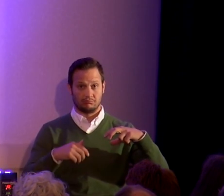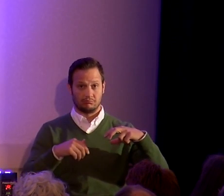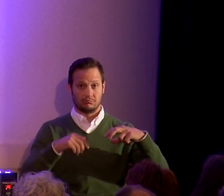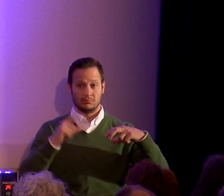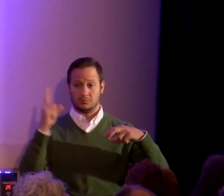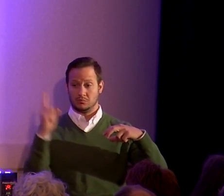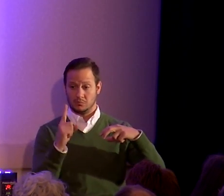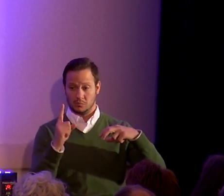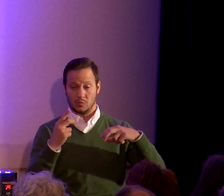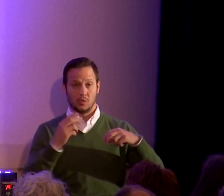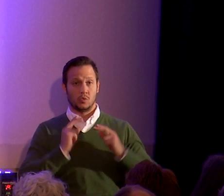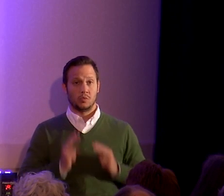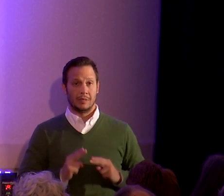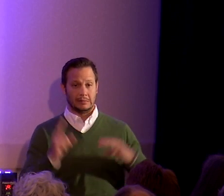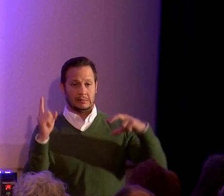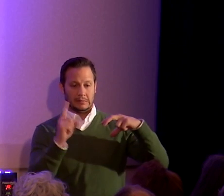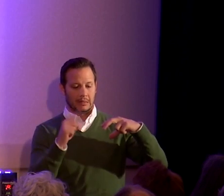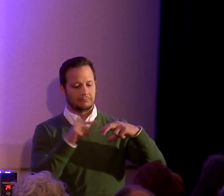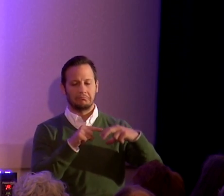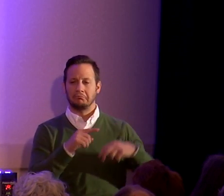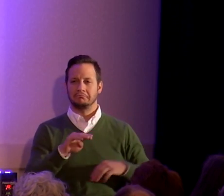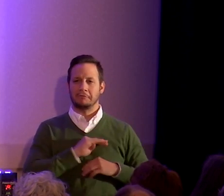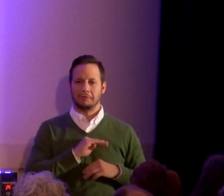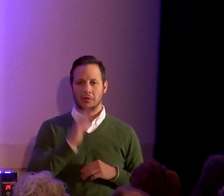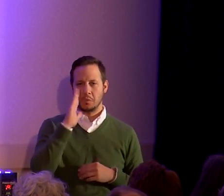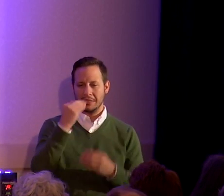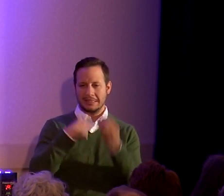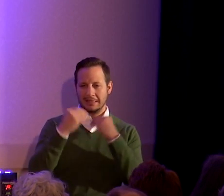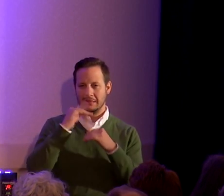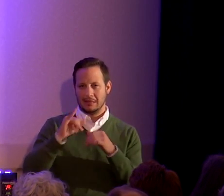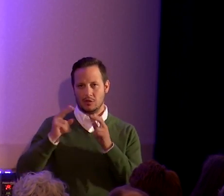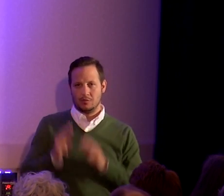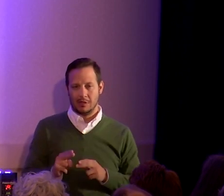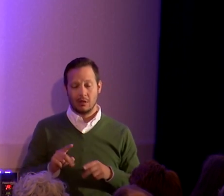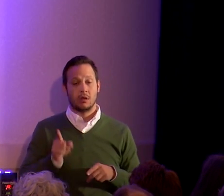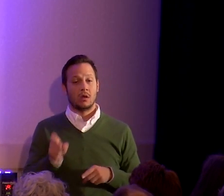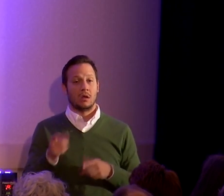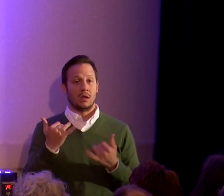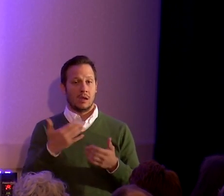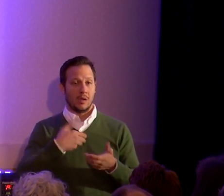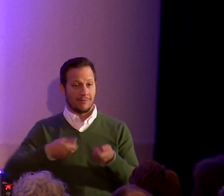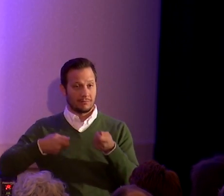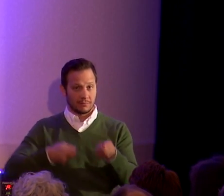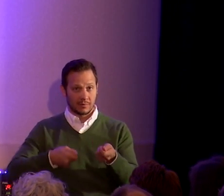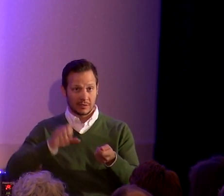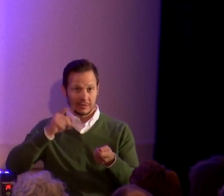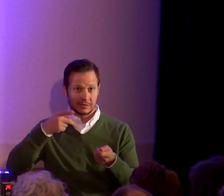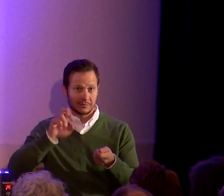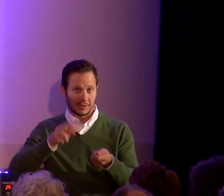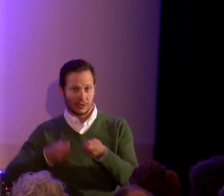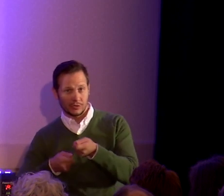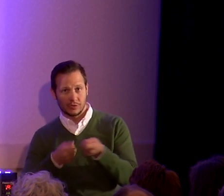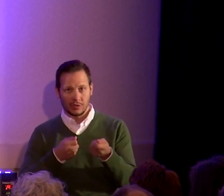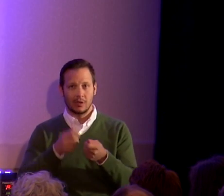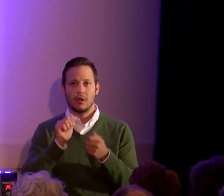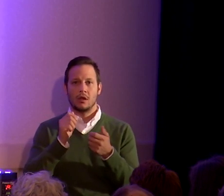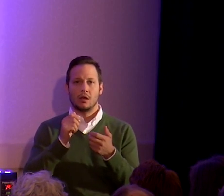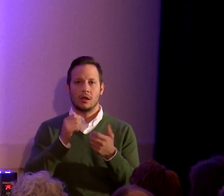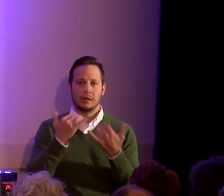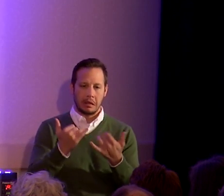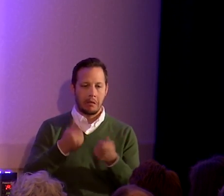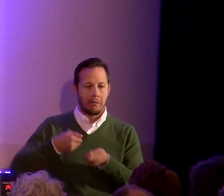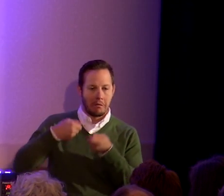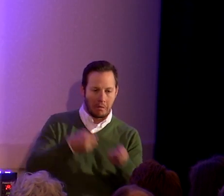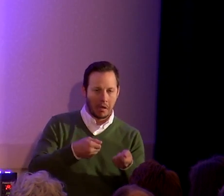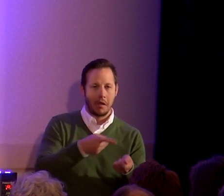lion. Lion's going to go away very, very satisfied. A human being with a spear facing a lion now has a very warm coat and food